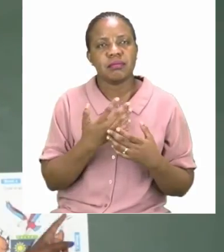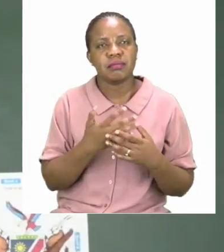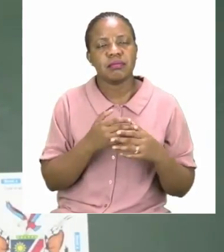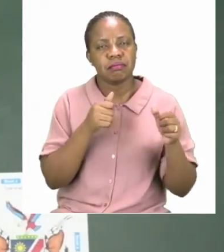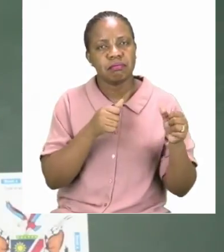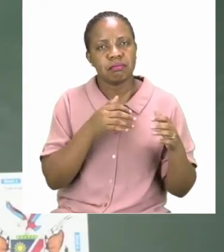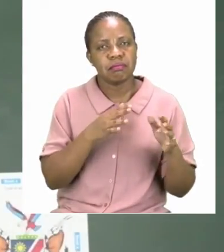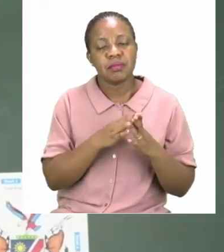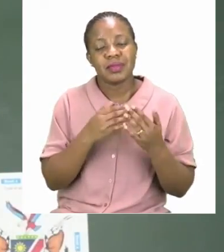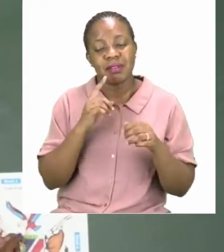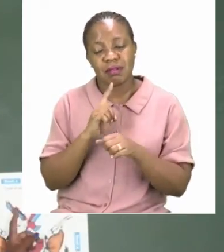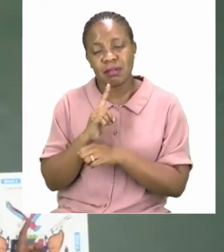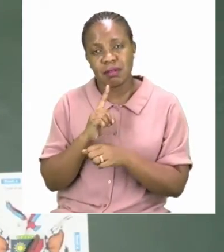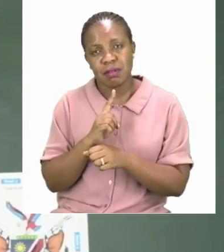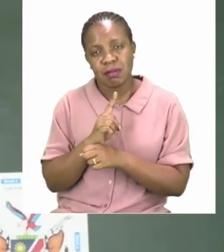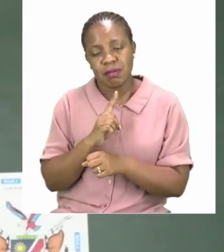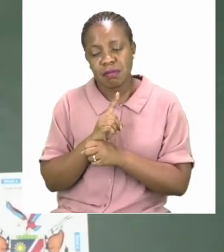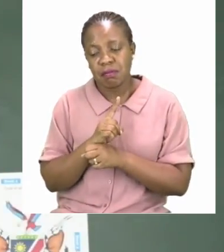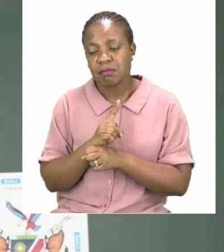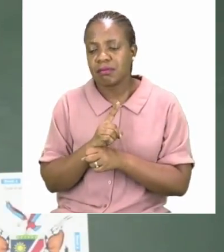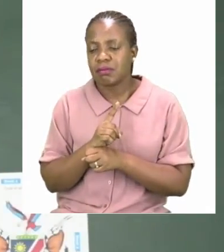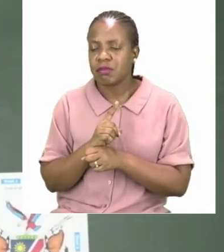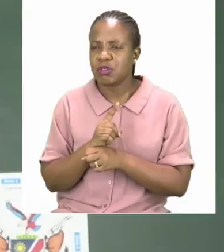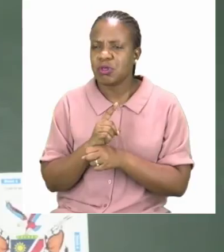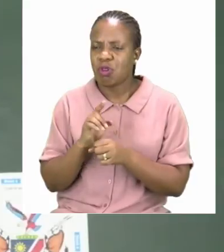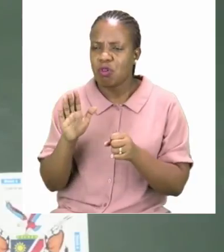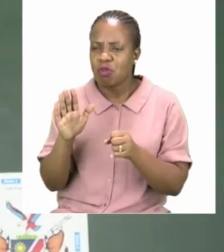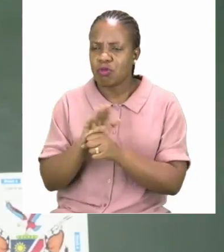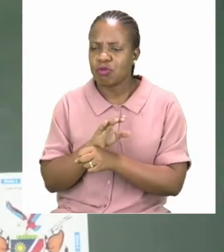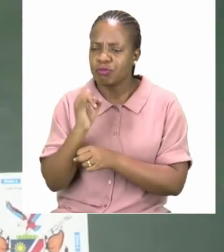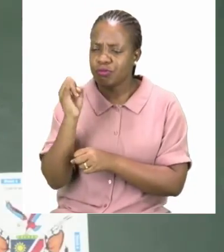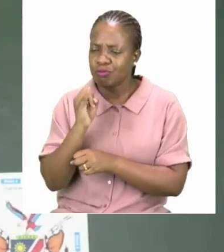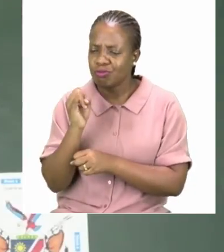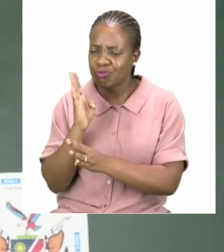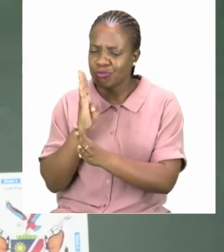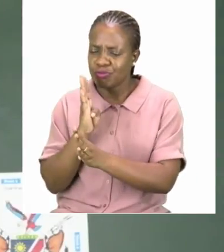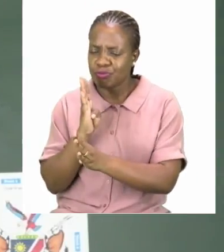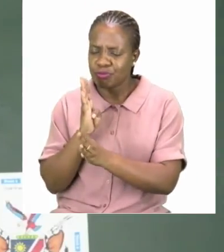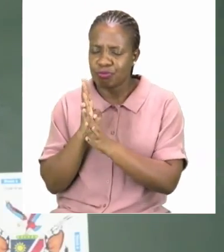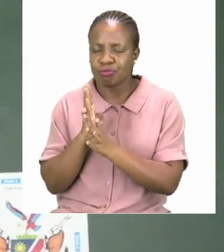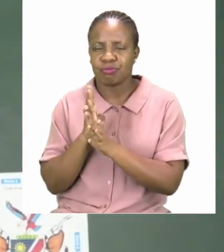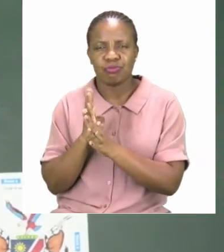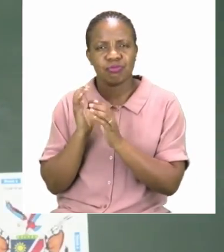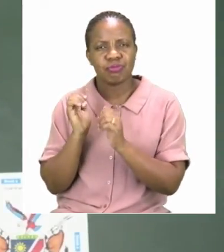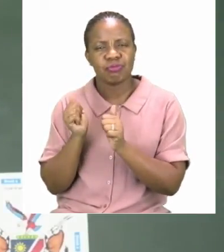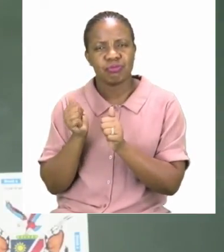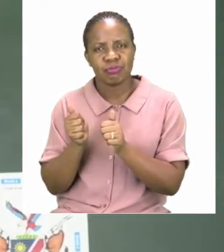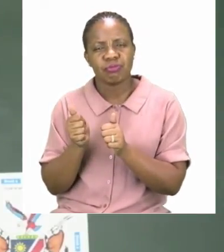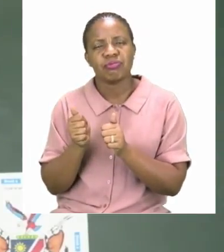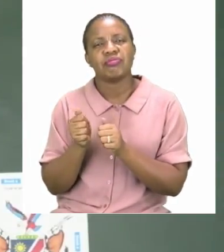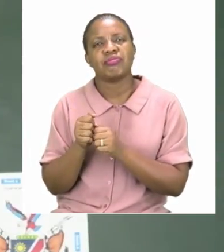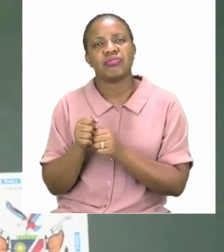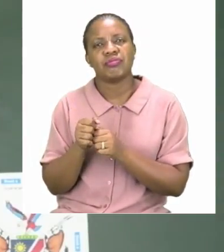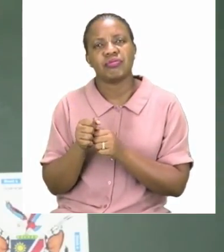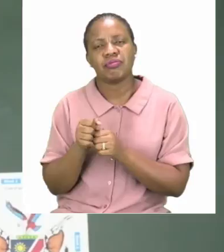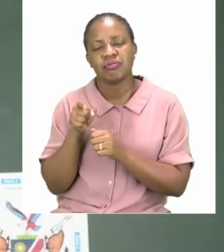this is the complete one, and we are going to use that to help us, or rather guide us on where we